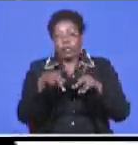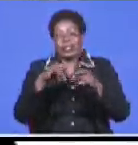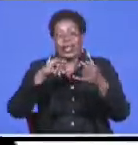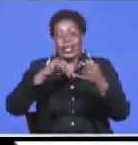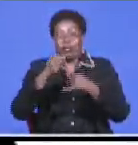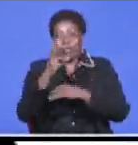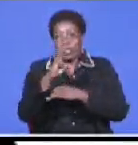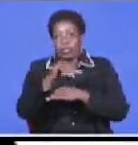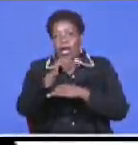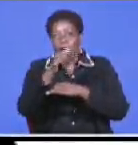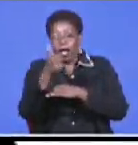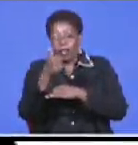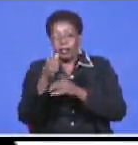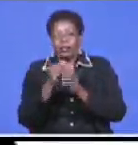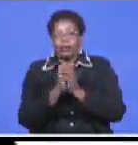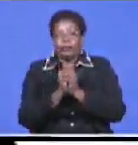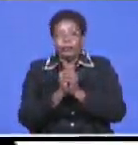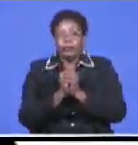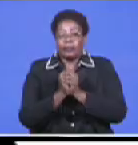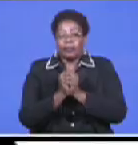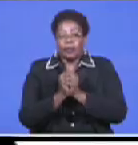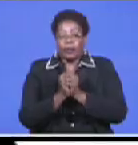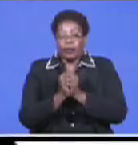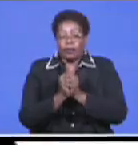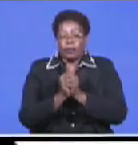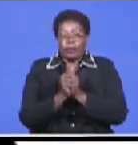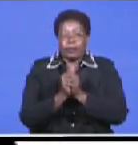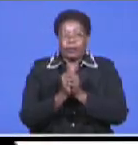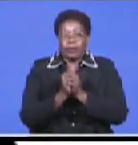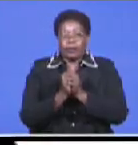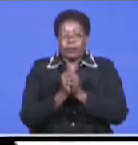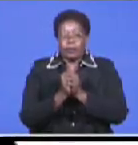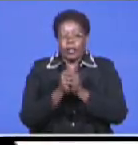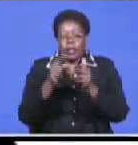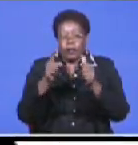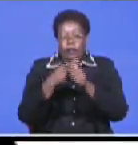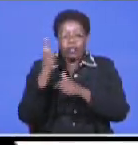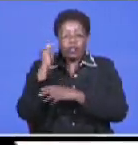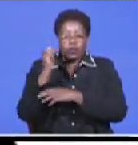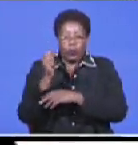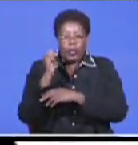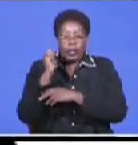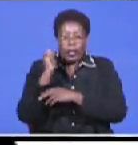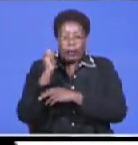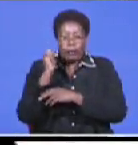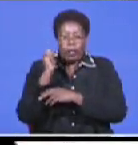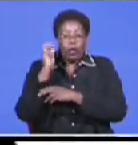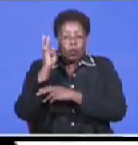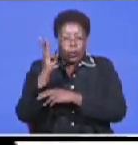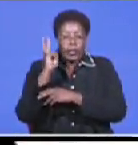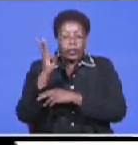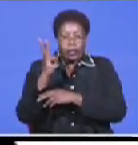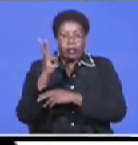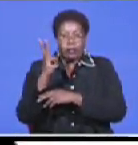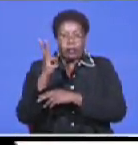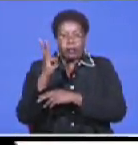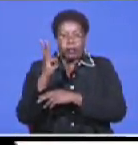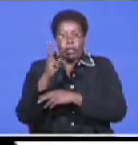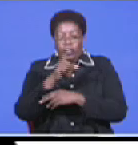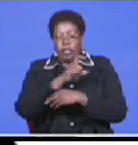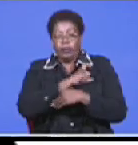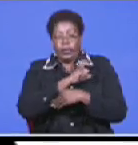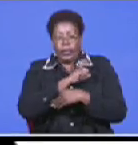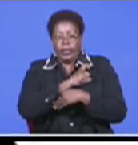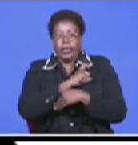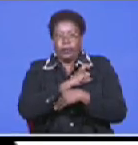Justin Williams, and Jermaine Currie are accused of the crime. The first witness to take the stand was crime scene investigator Detective